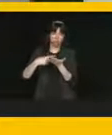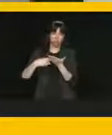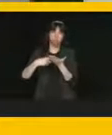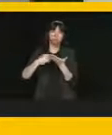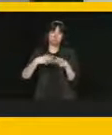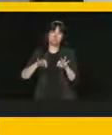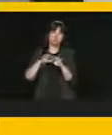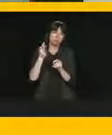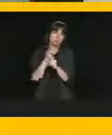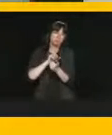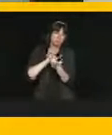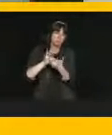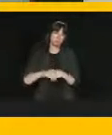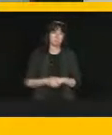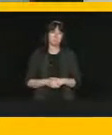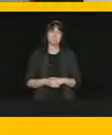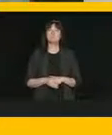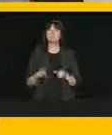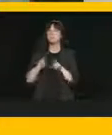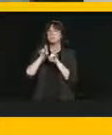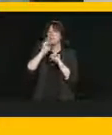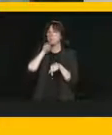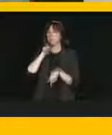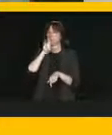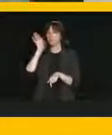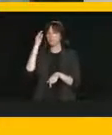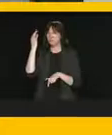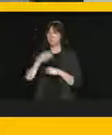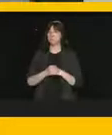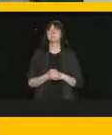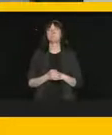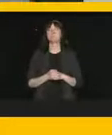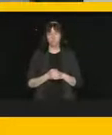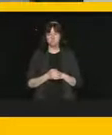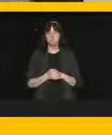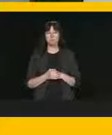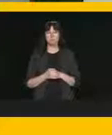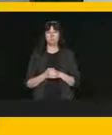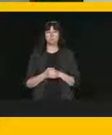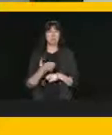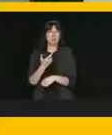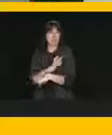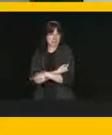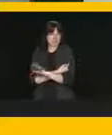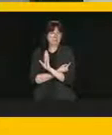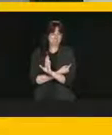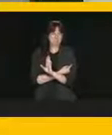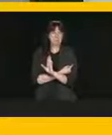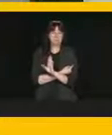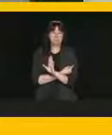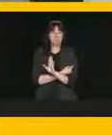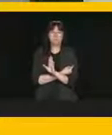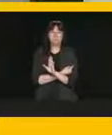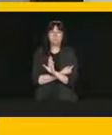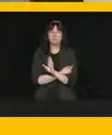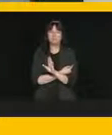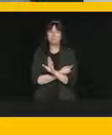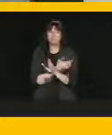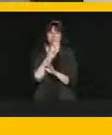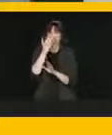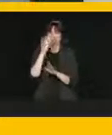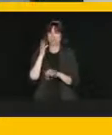right. Par rapport aux vaccinations, nous reconnaissons que on est encore loin de cela.